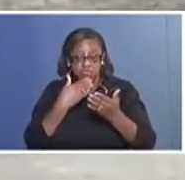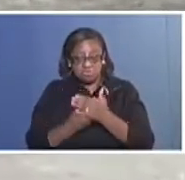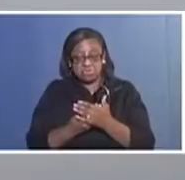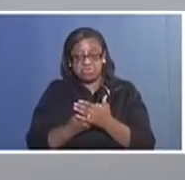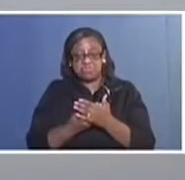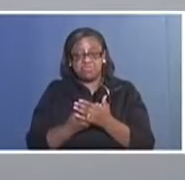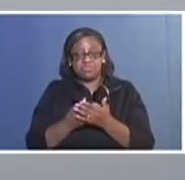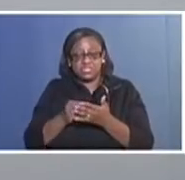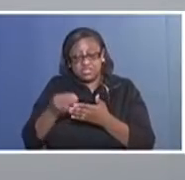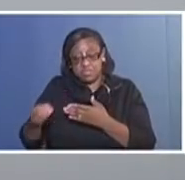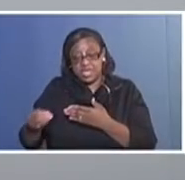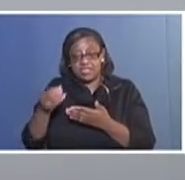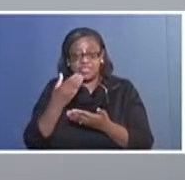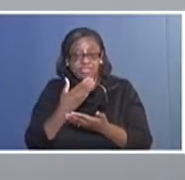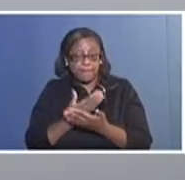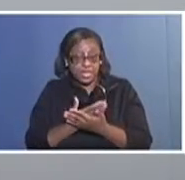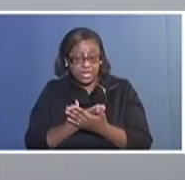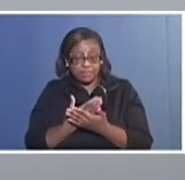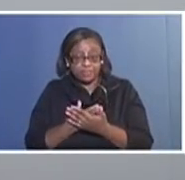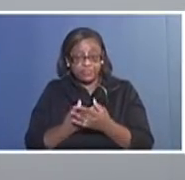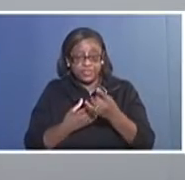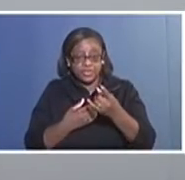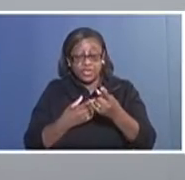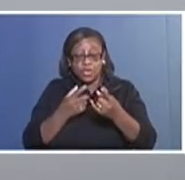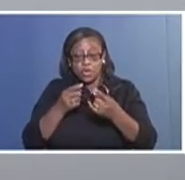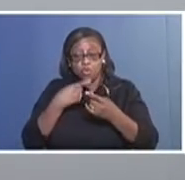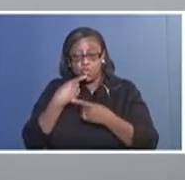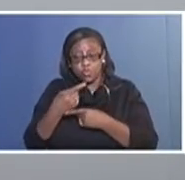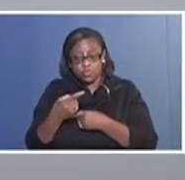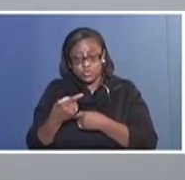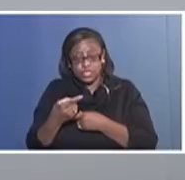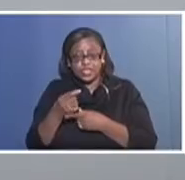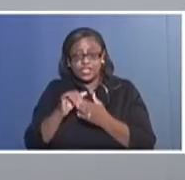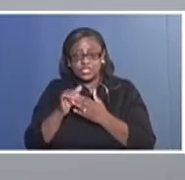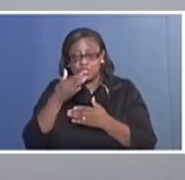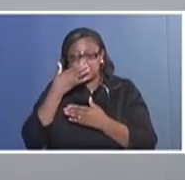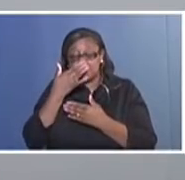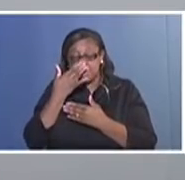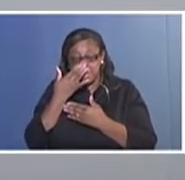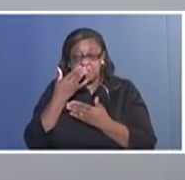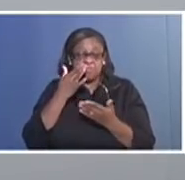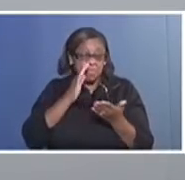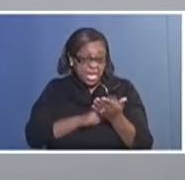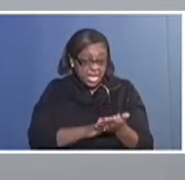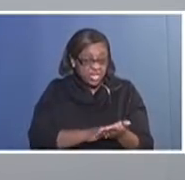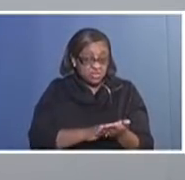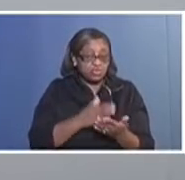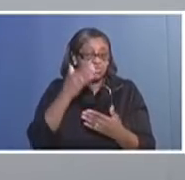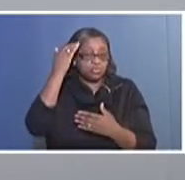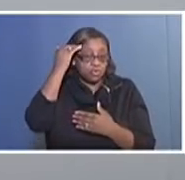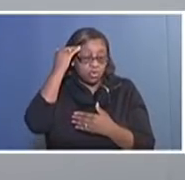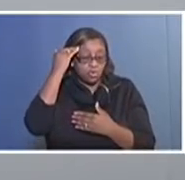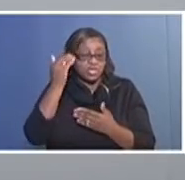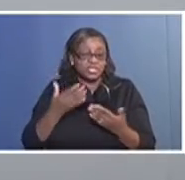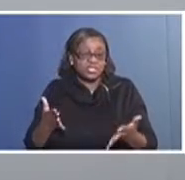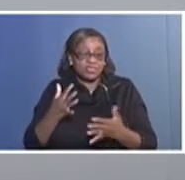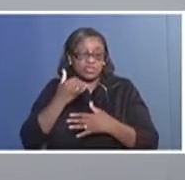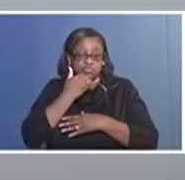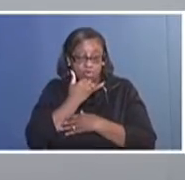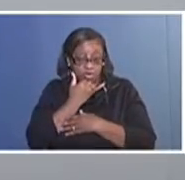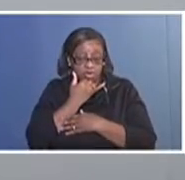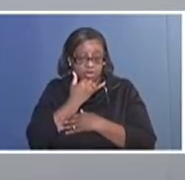better metaphor, I've said that, you know, when you can smell a dead rat but you can't find it, I knew there was something wrong. I just couldn't